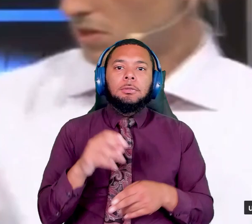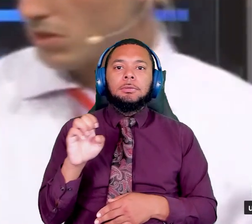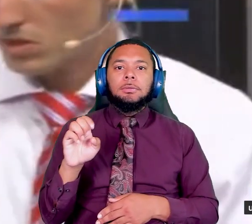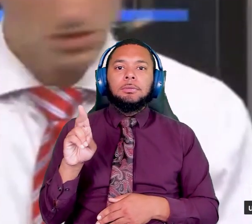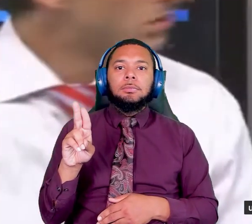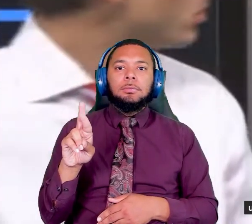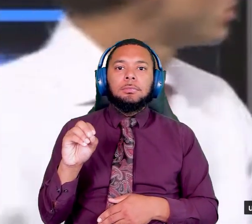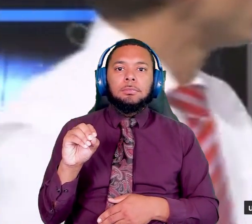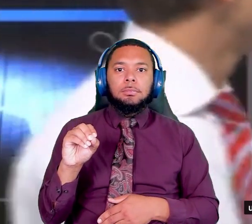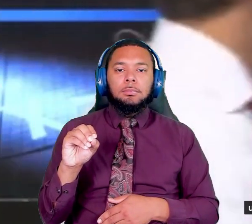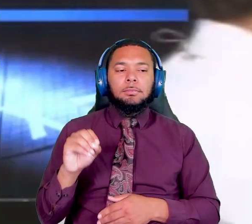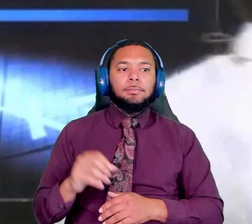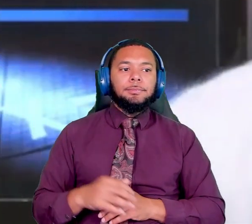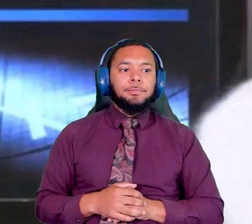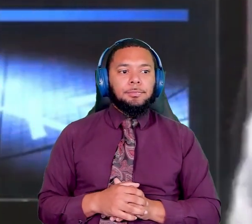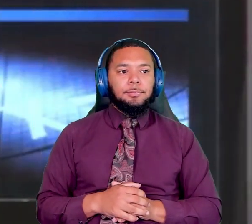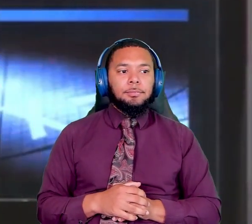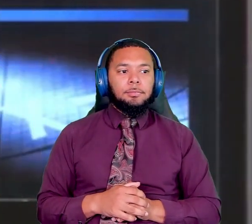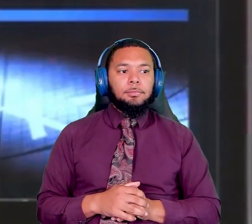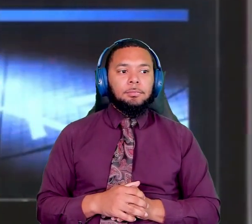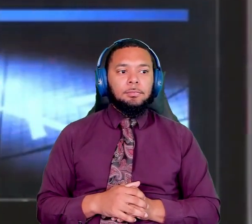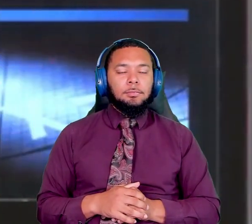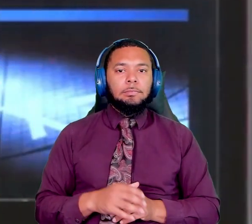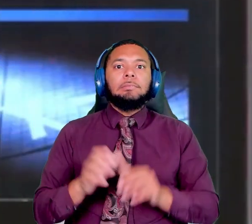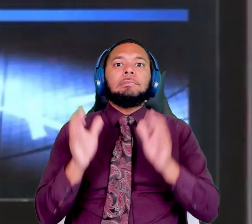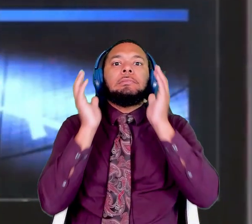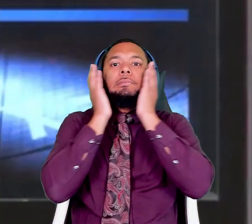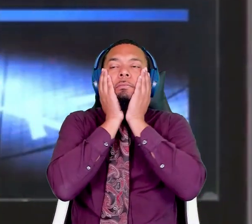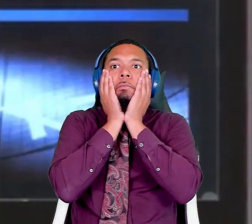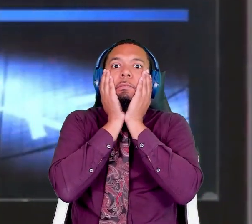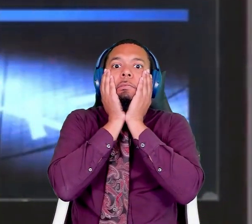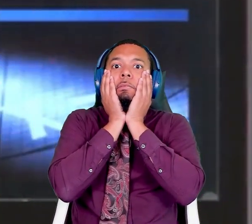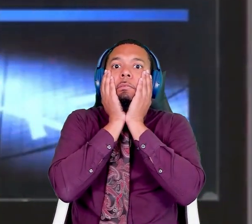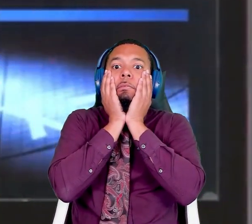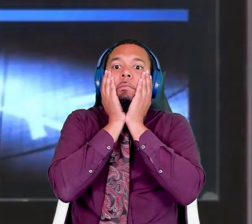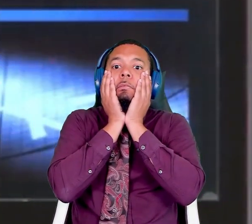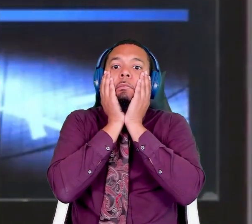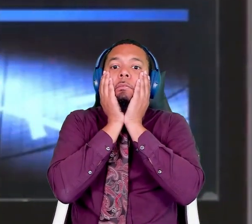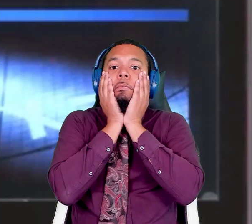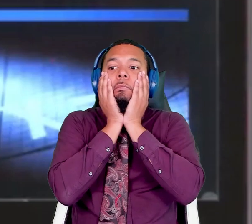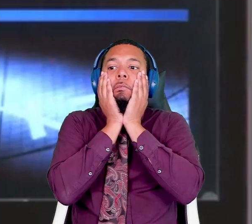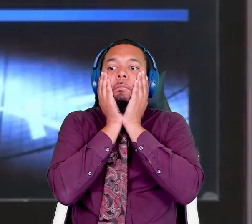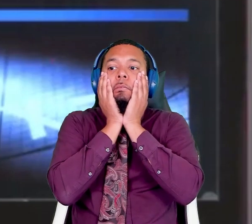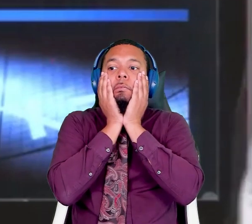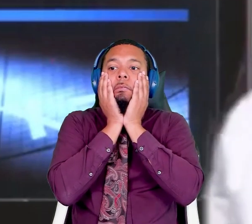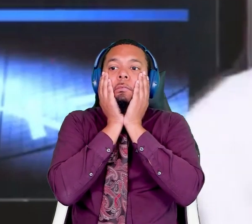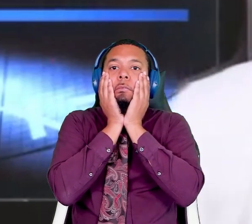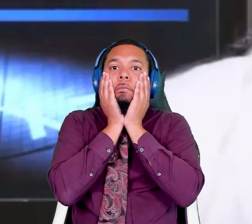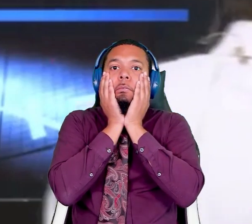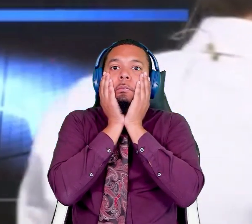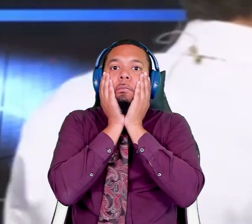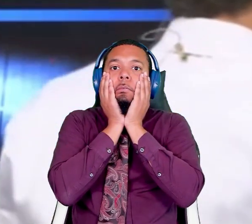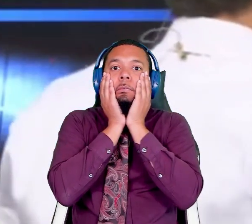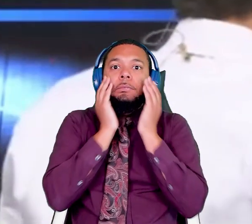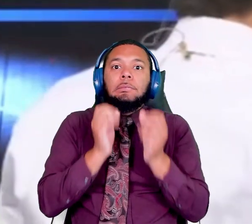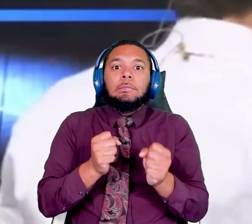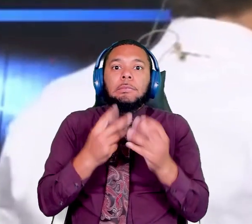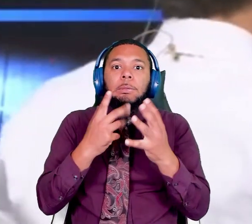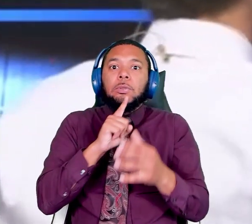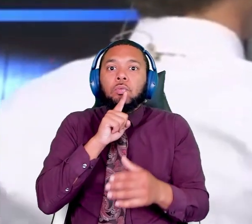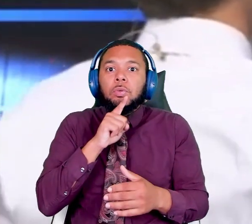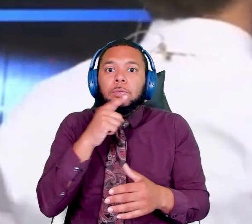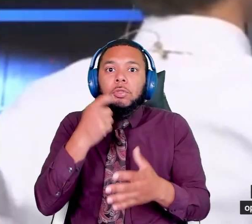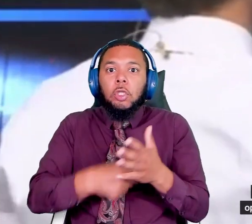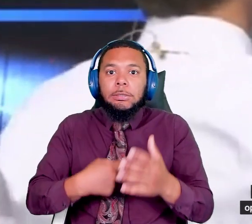euros. So then you say, oh, goodness, how expensive is this? I have no